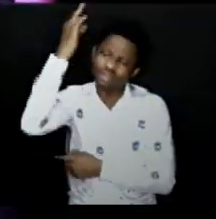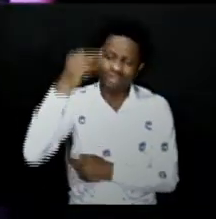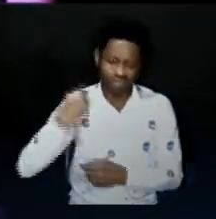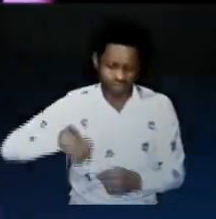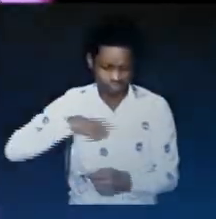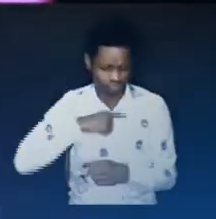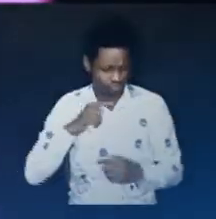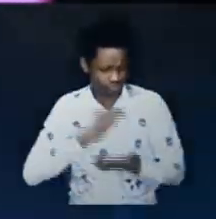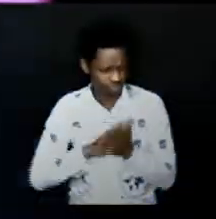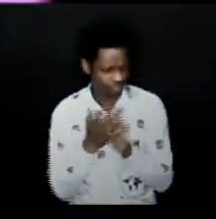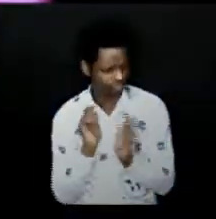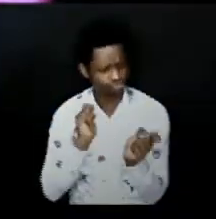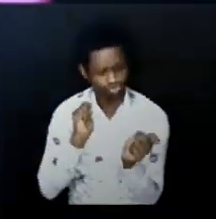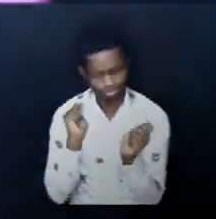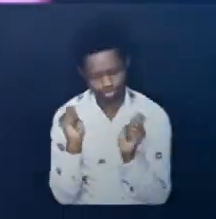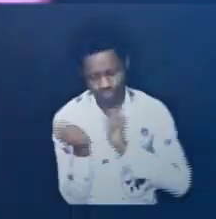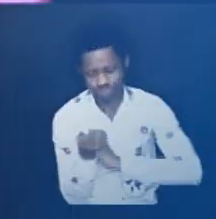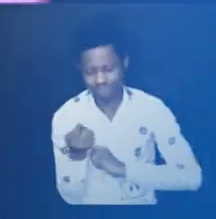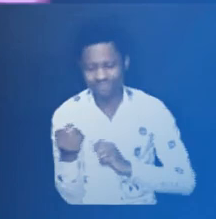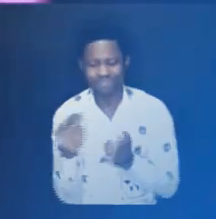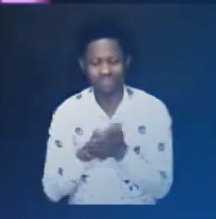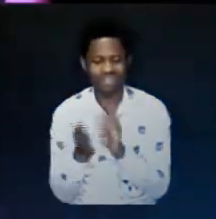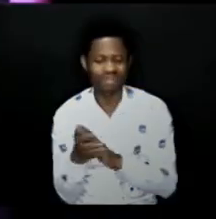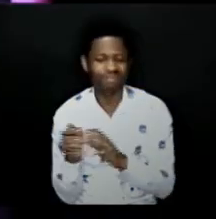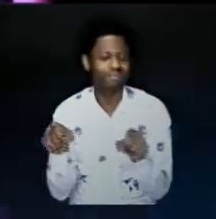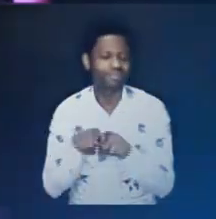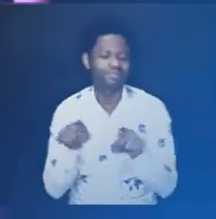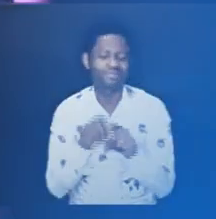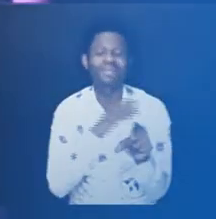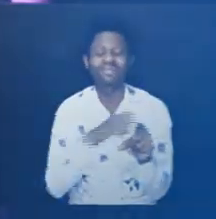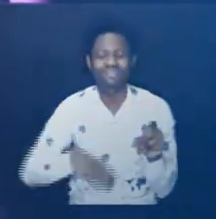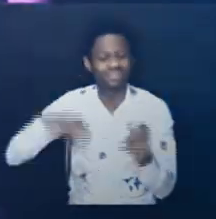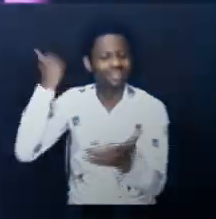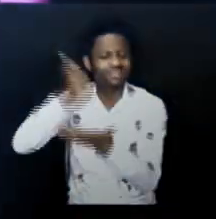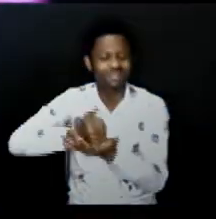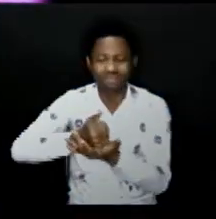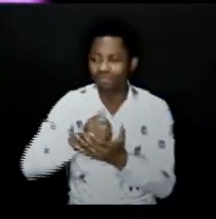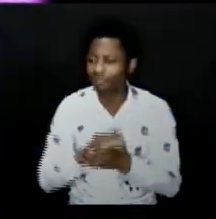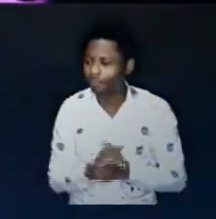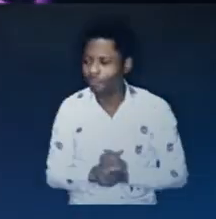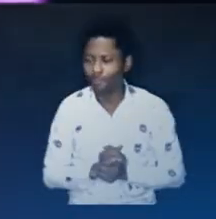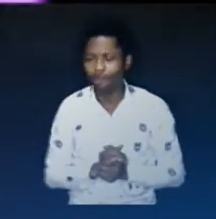transformed. So we are